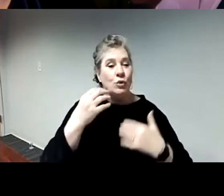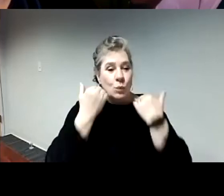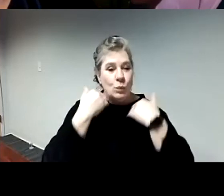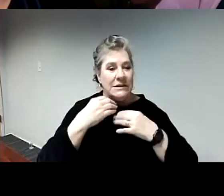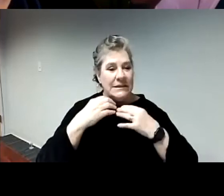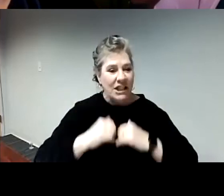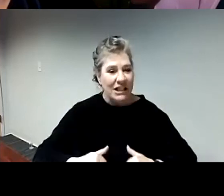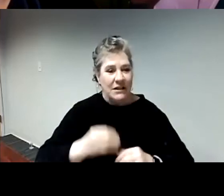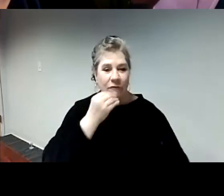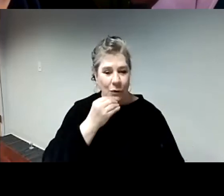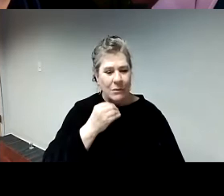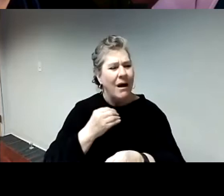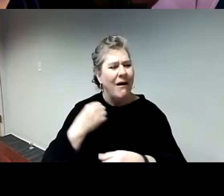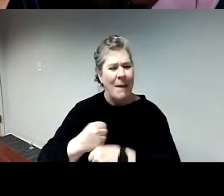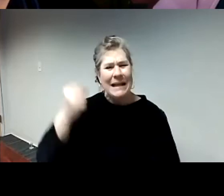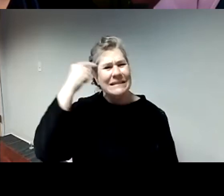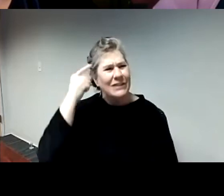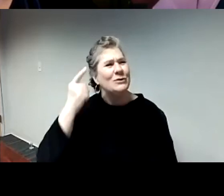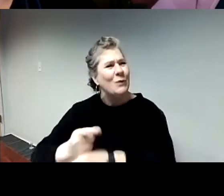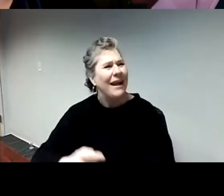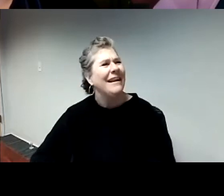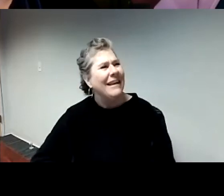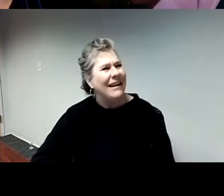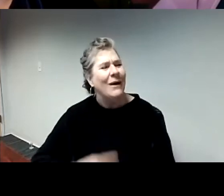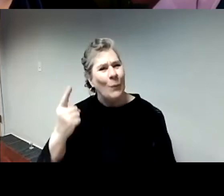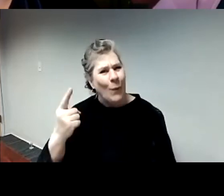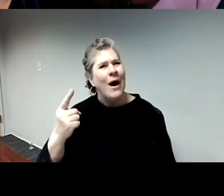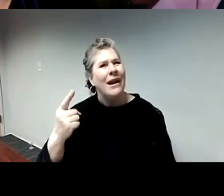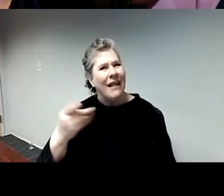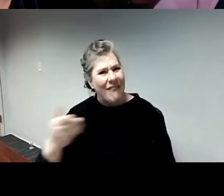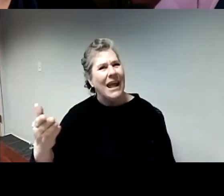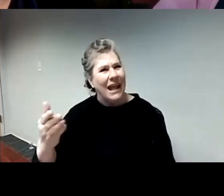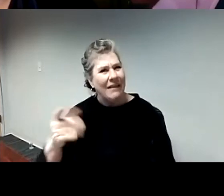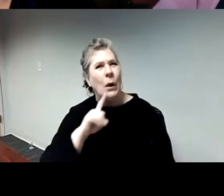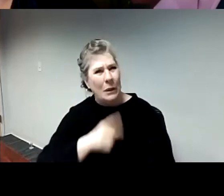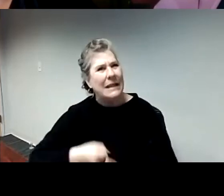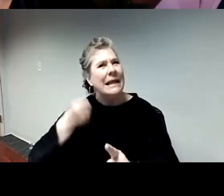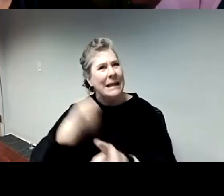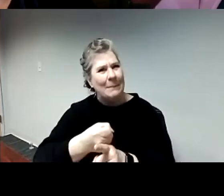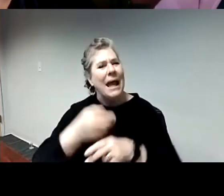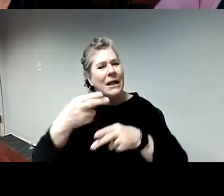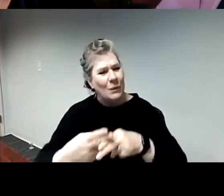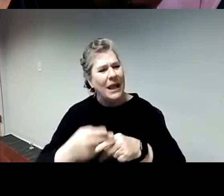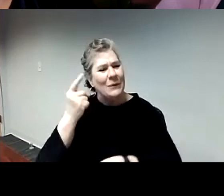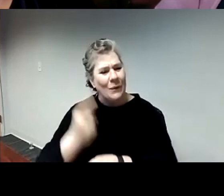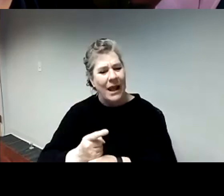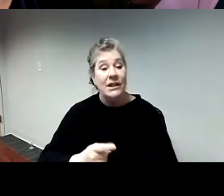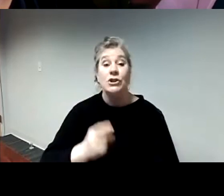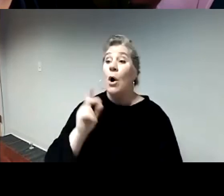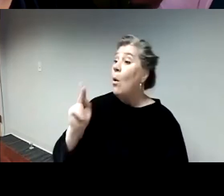That, of course, that makes perfect sense that would be one of the mechanisms that's probably at play there. So Kimmie,